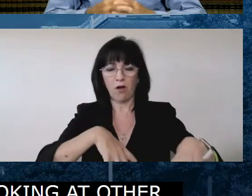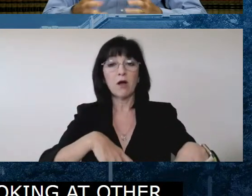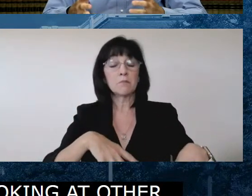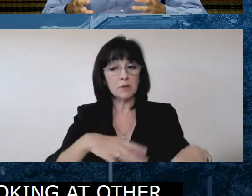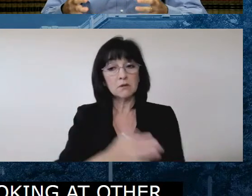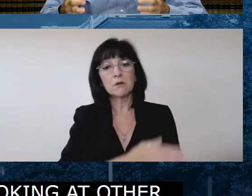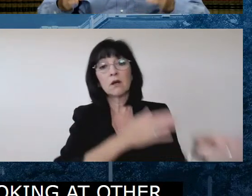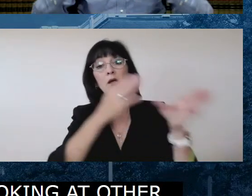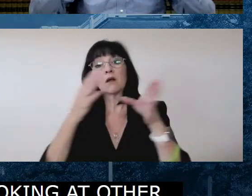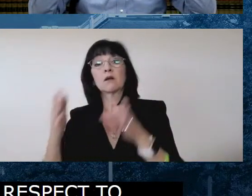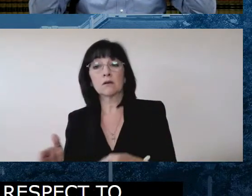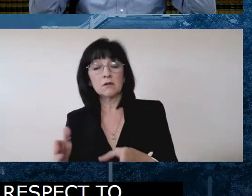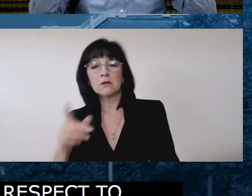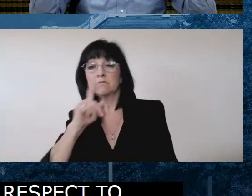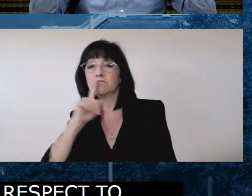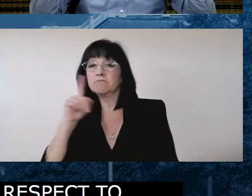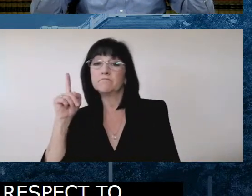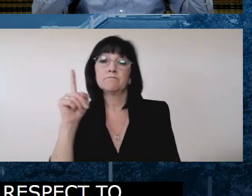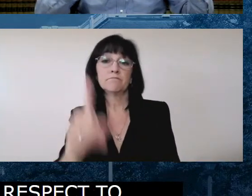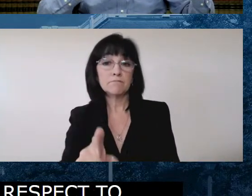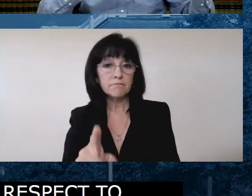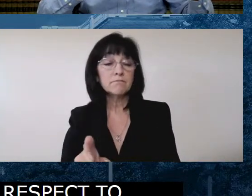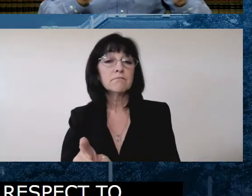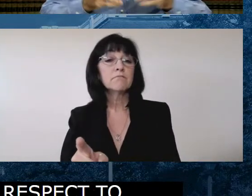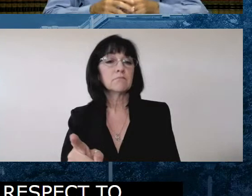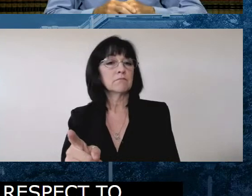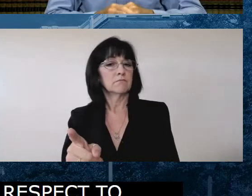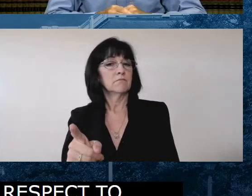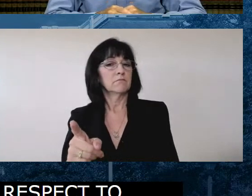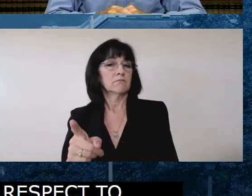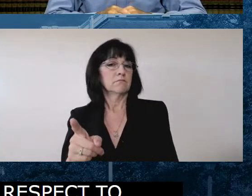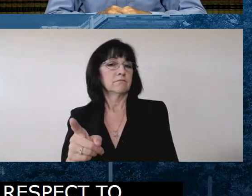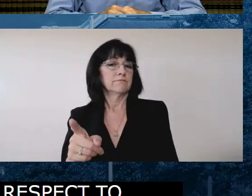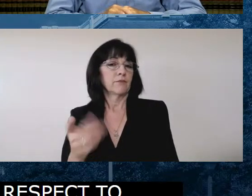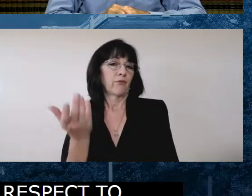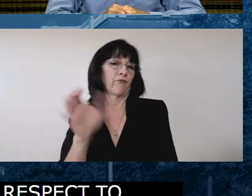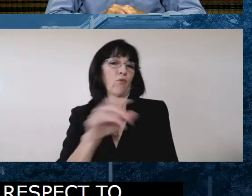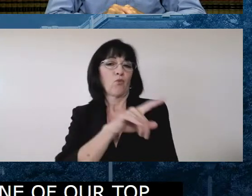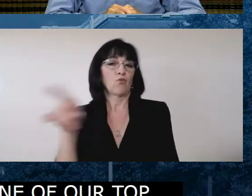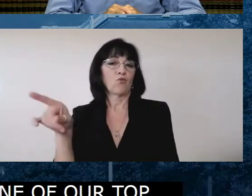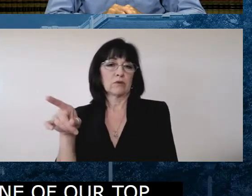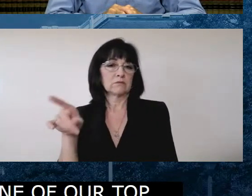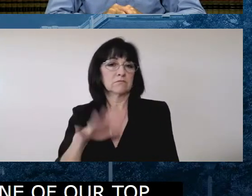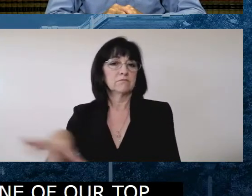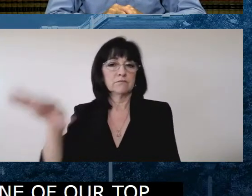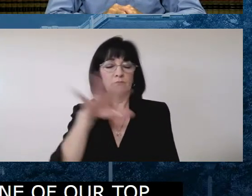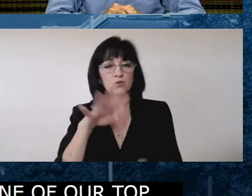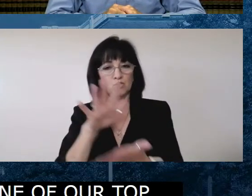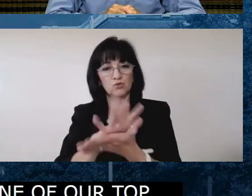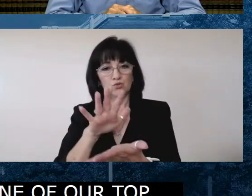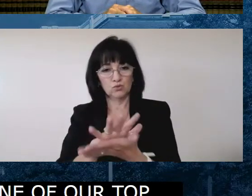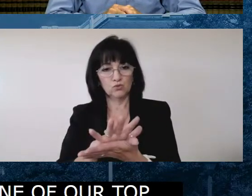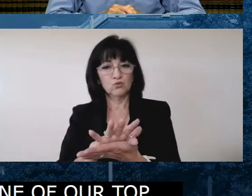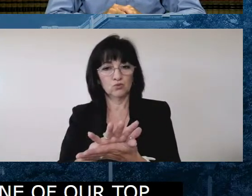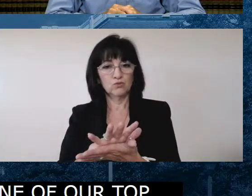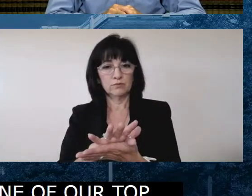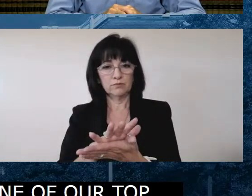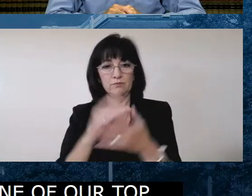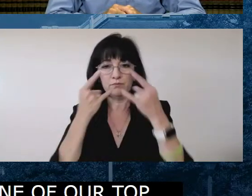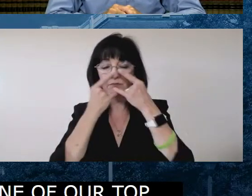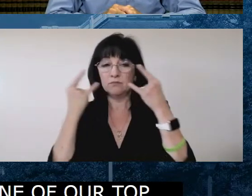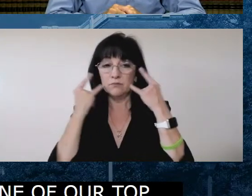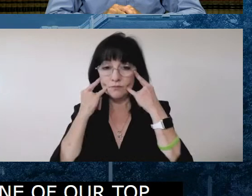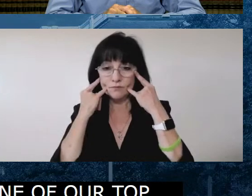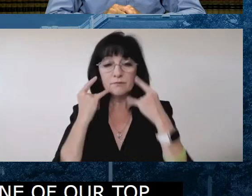schools. This being one of our top priorities, and we know that the young ones under age 12 are not eligible